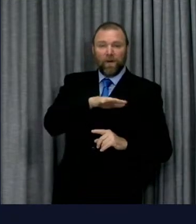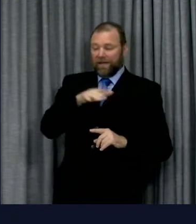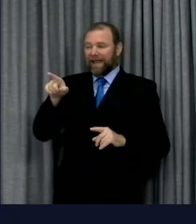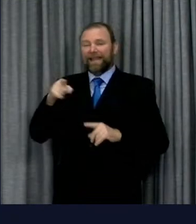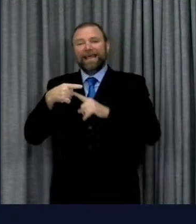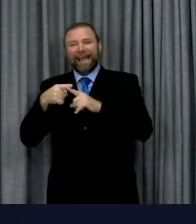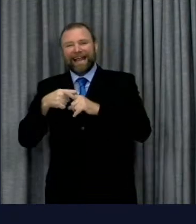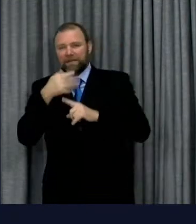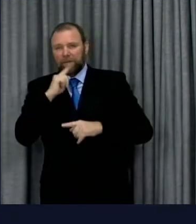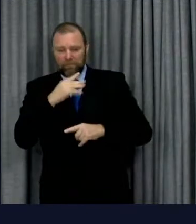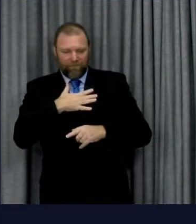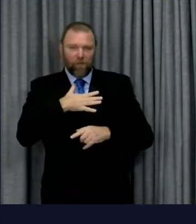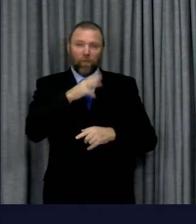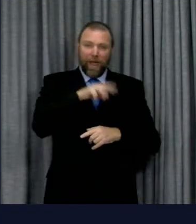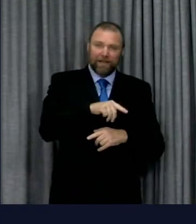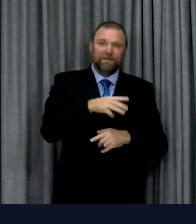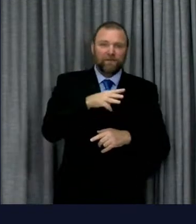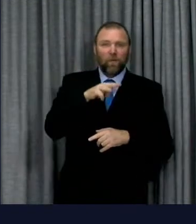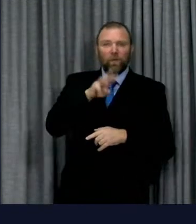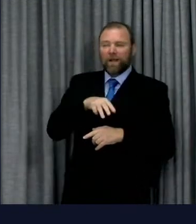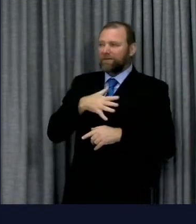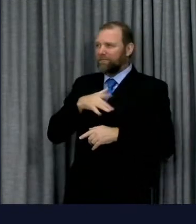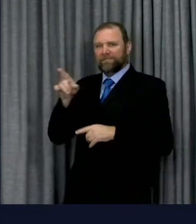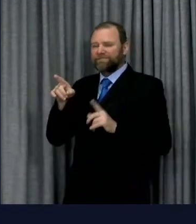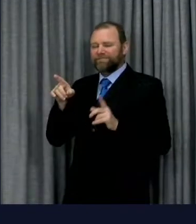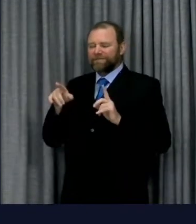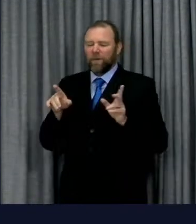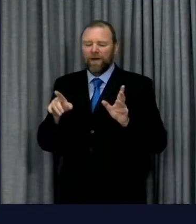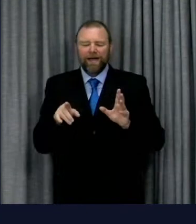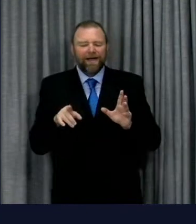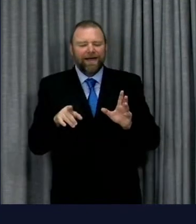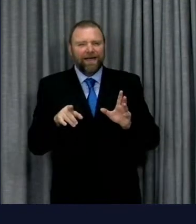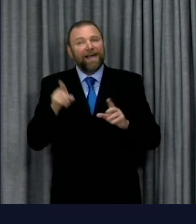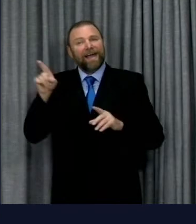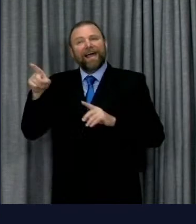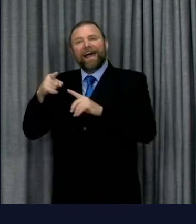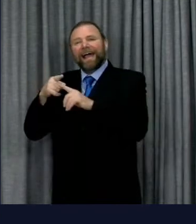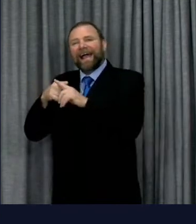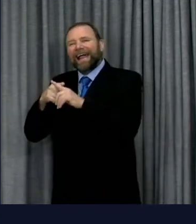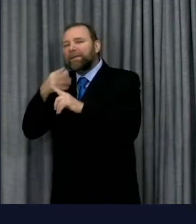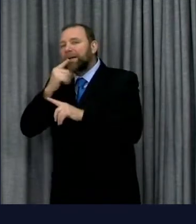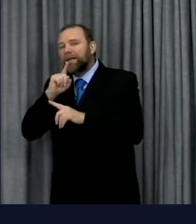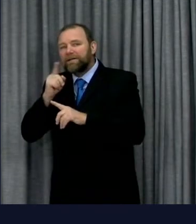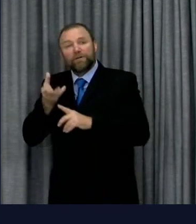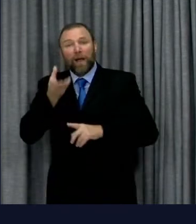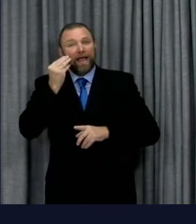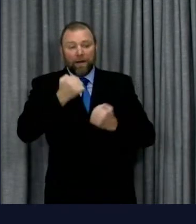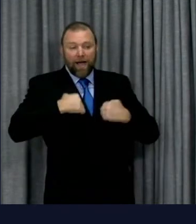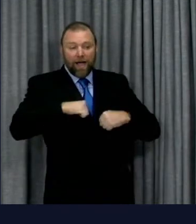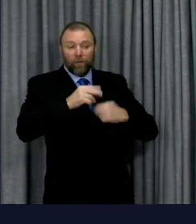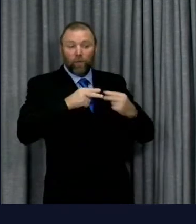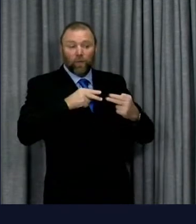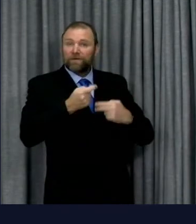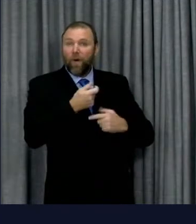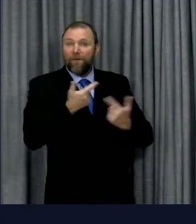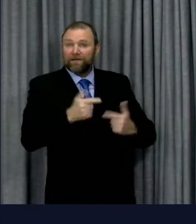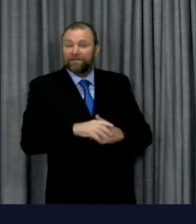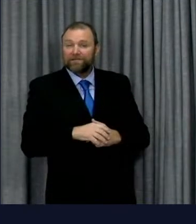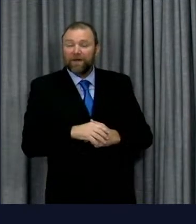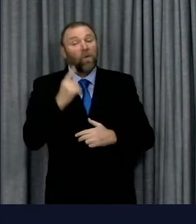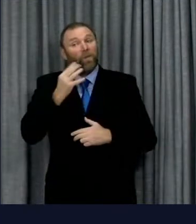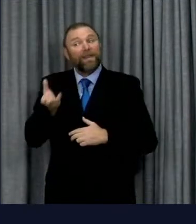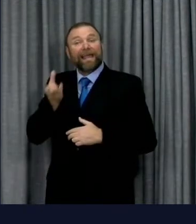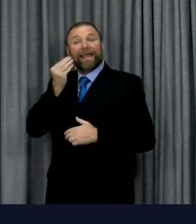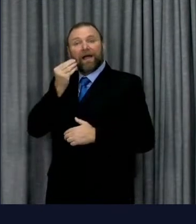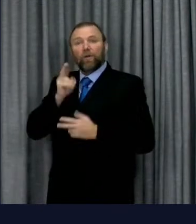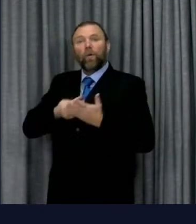the English approach. And that is pretty remarkable, given that they don't hear about us all that often. And when they do, they normally hear about us